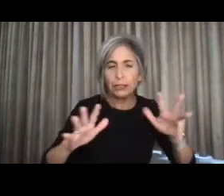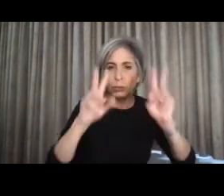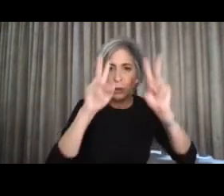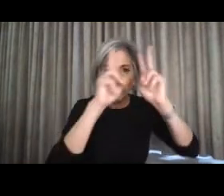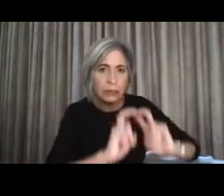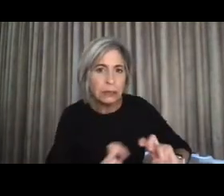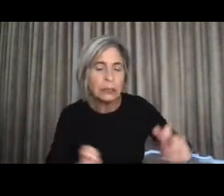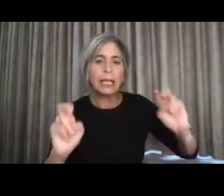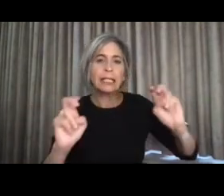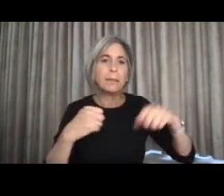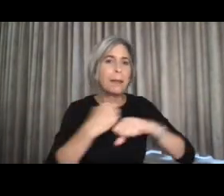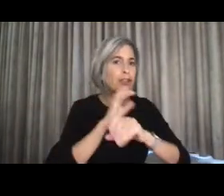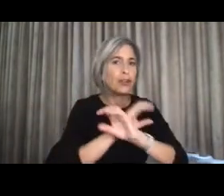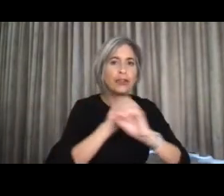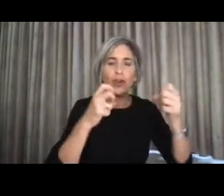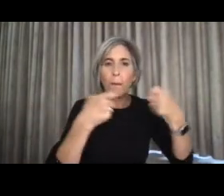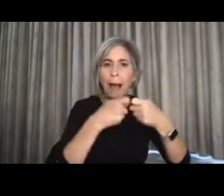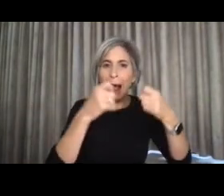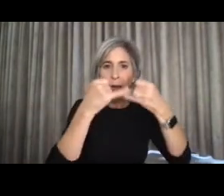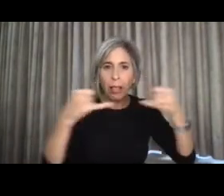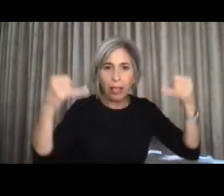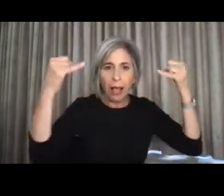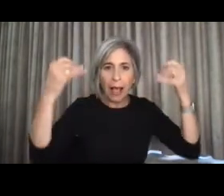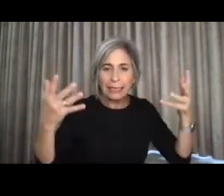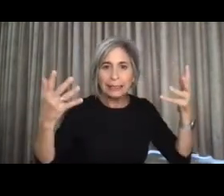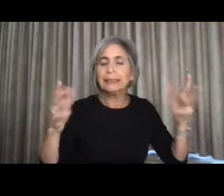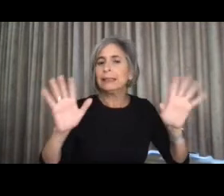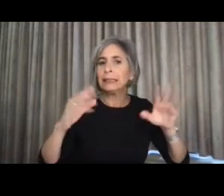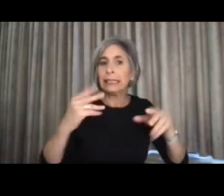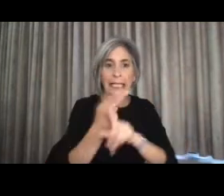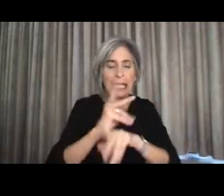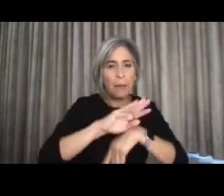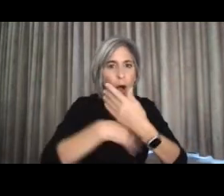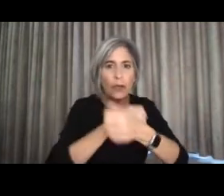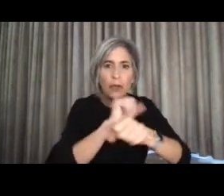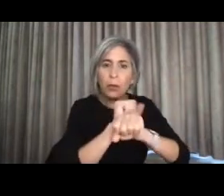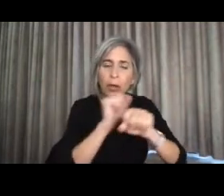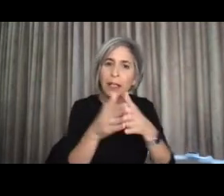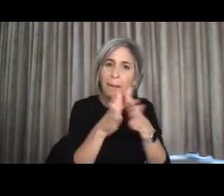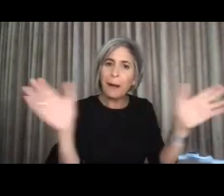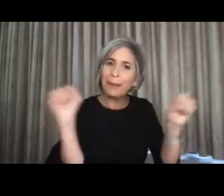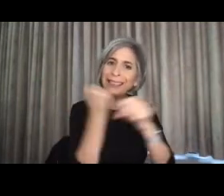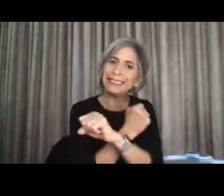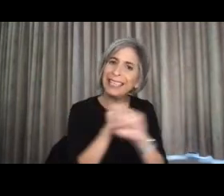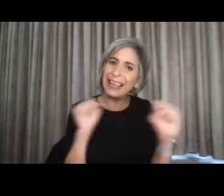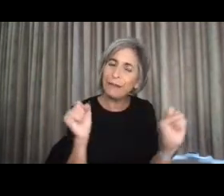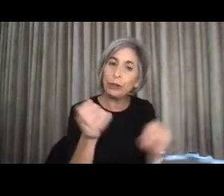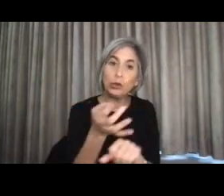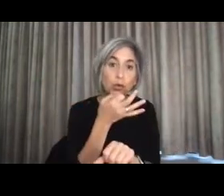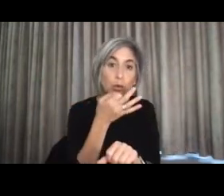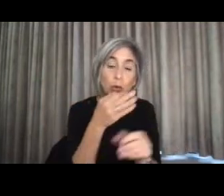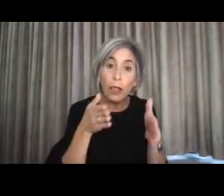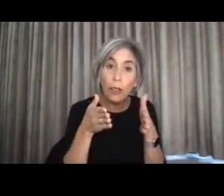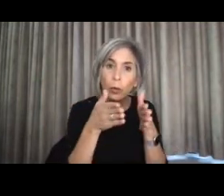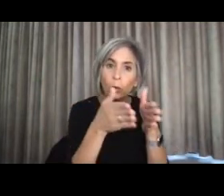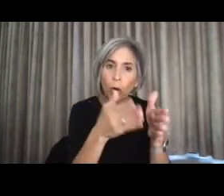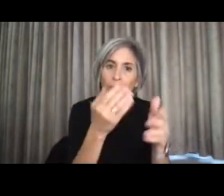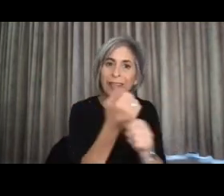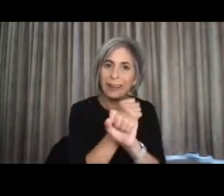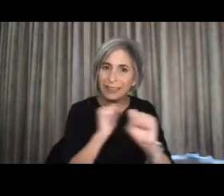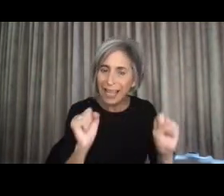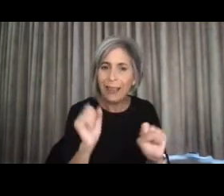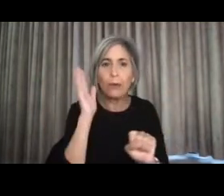power lines, because we equally want to keep our employees and the public safe. So as soon as those